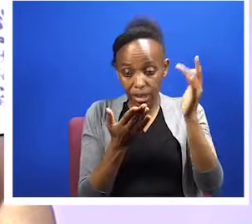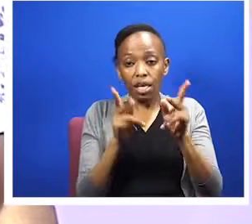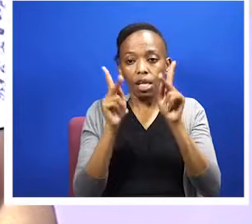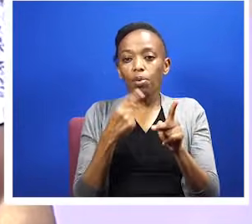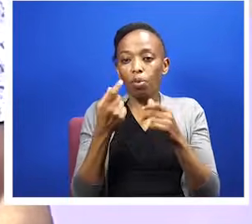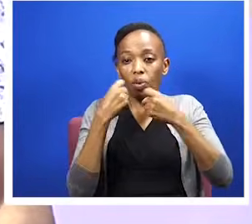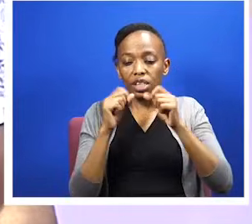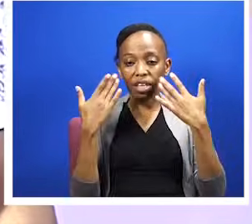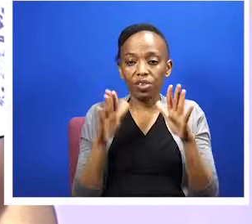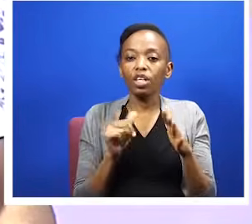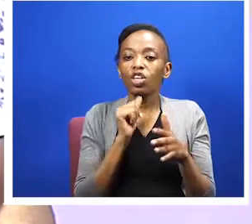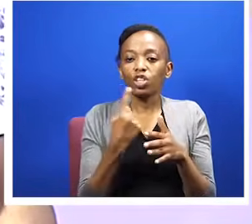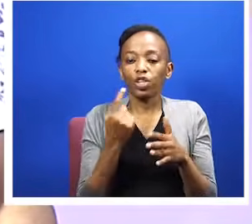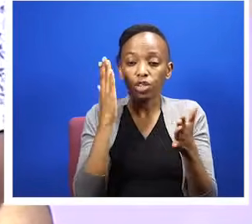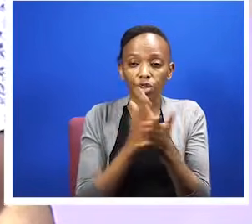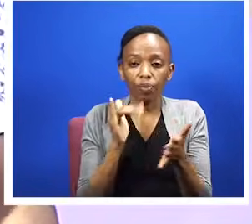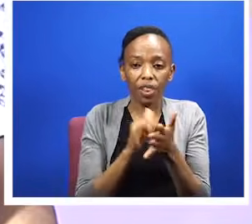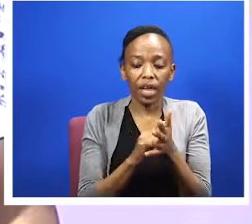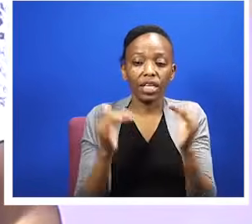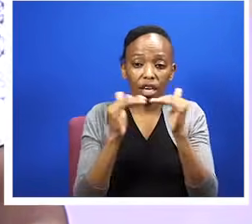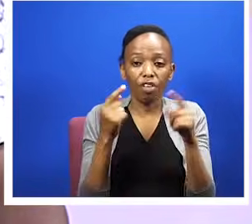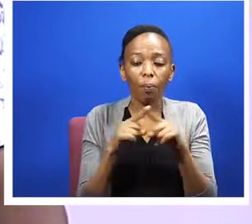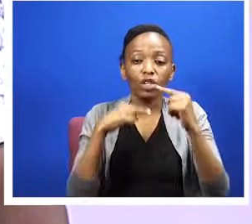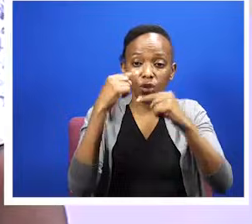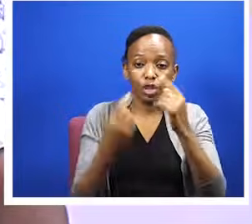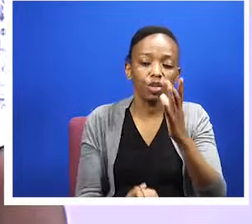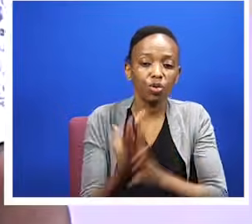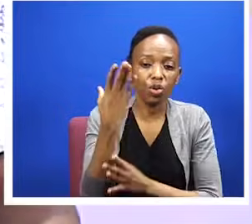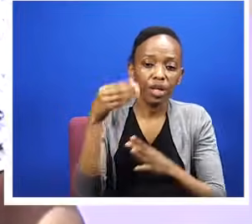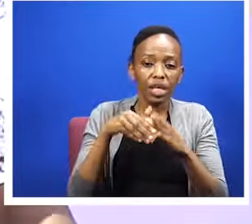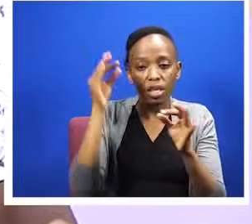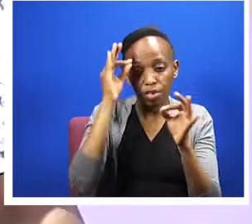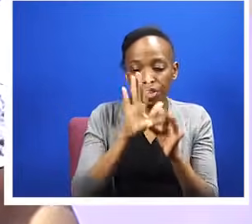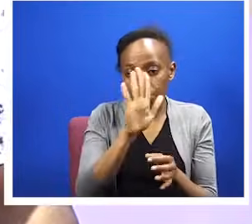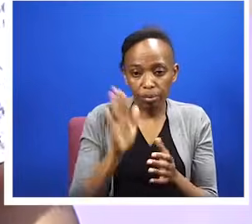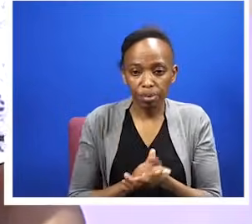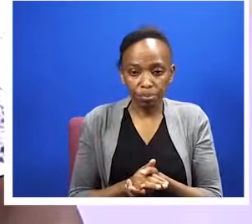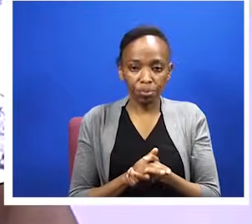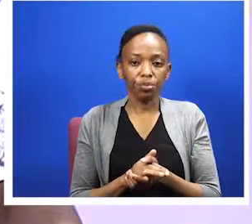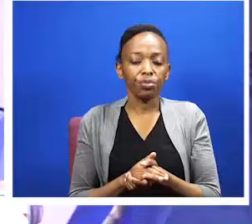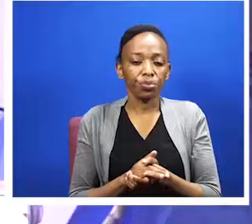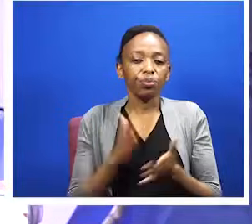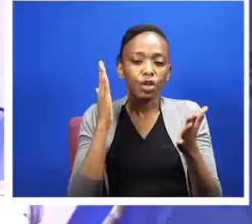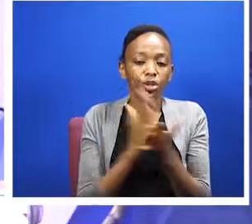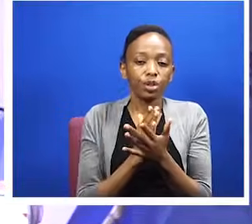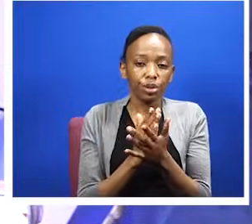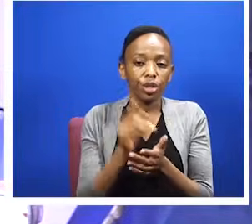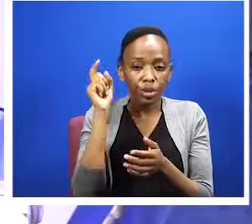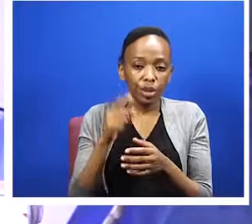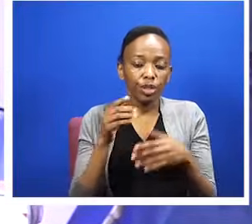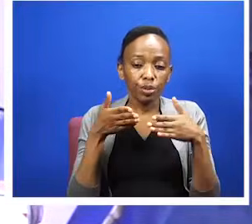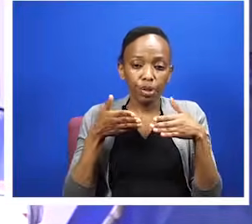are born again, not just to stop at that level, but to continue growing in their faith. Very, very true. You need to be